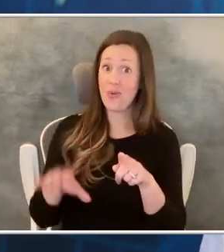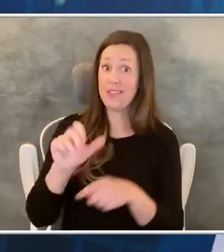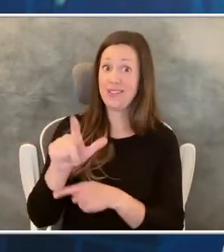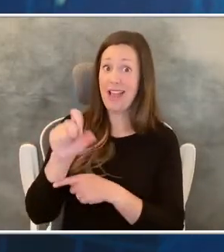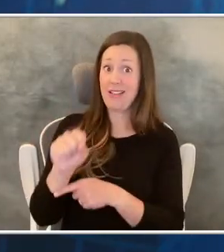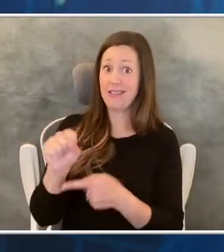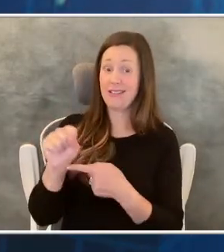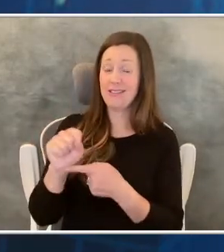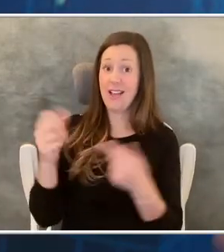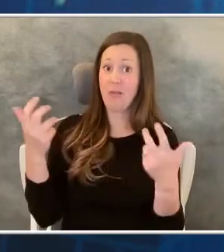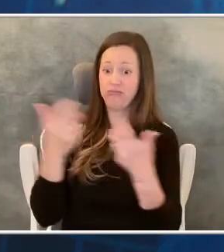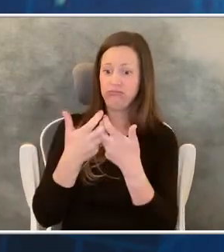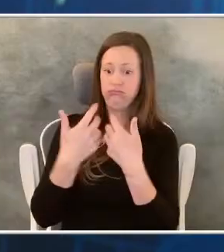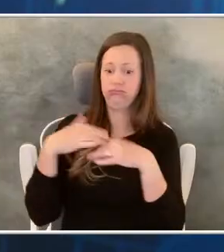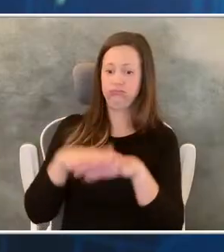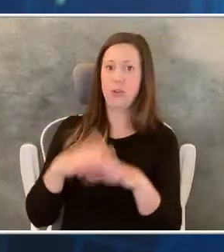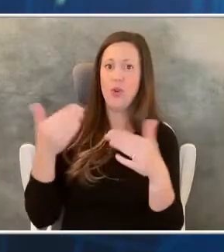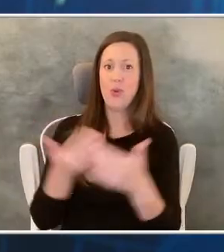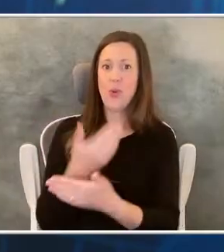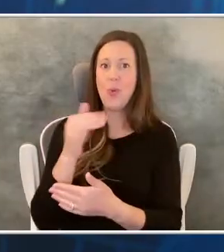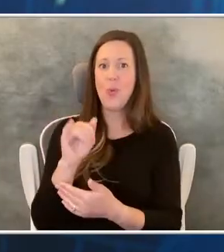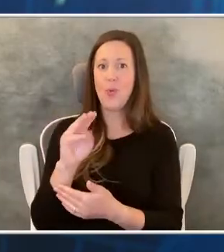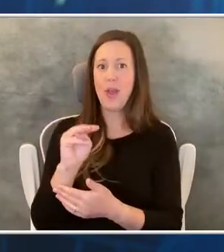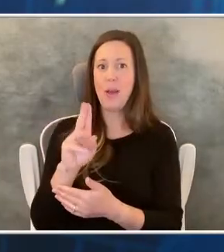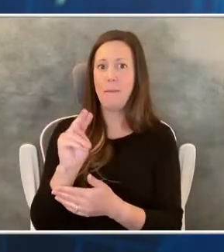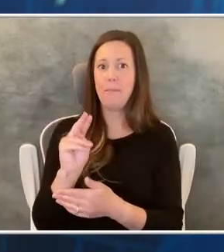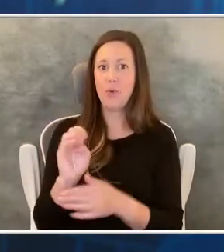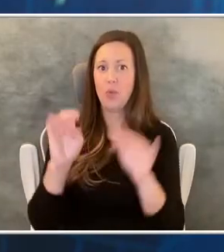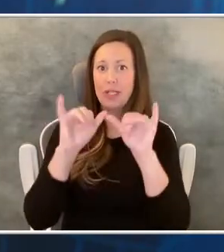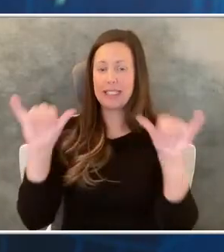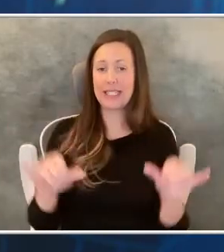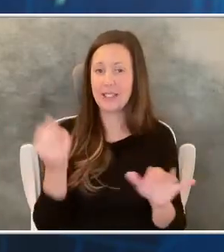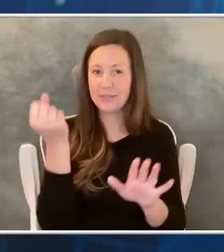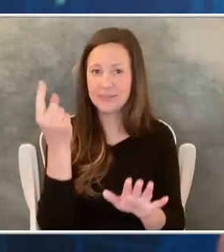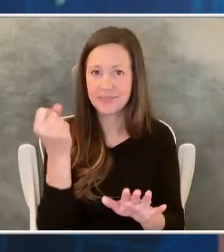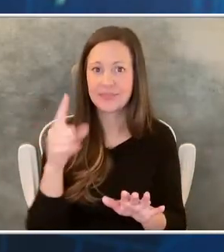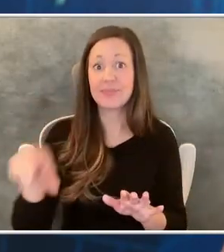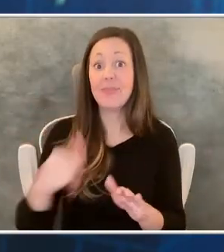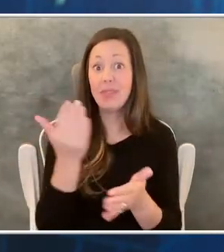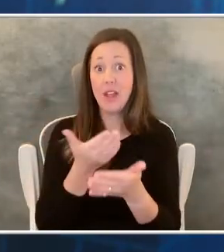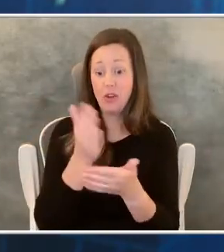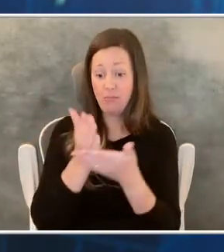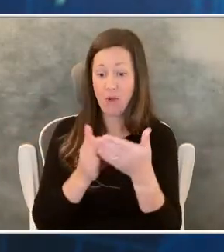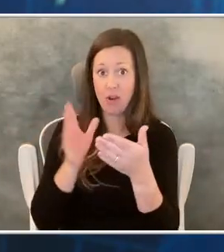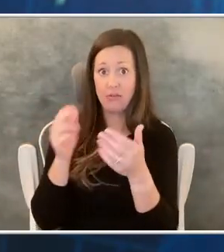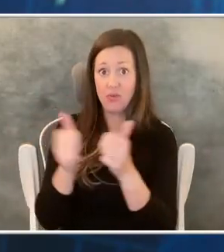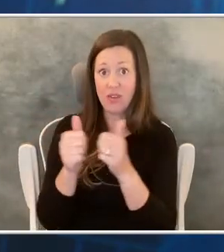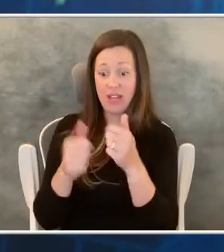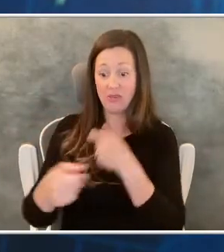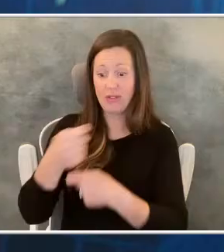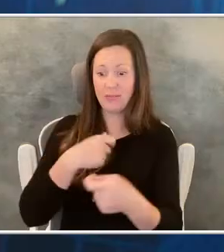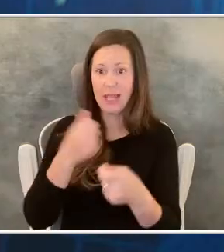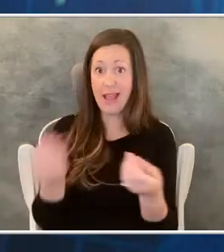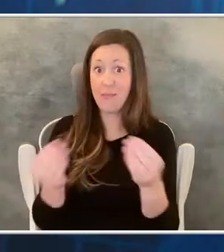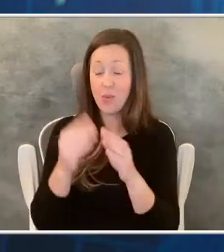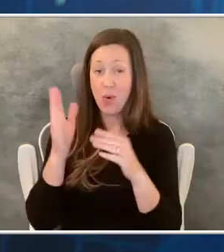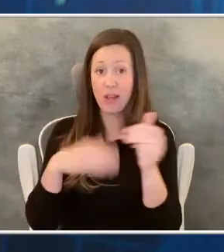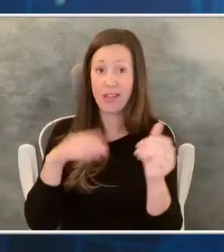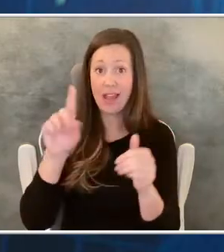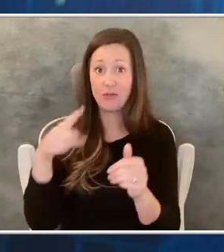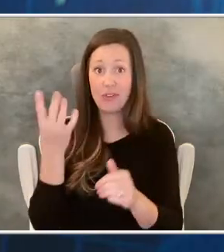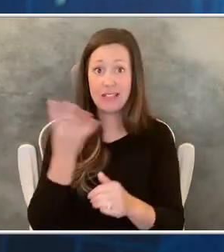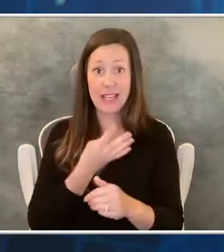immune system. Now, one of the other things about transplant, which is more than just chemotherapy, is that the new